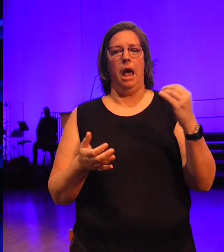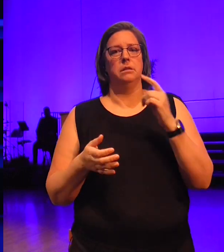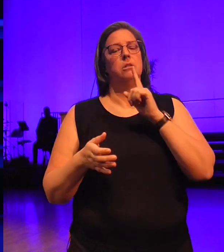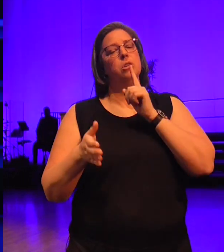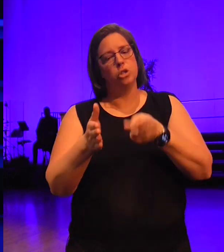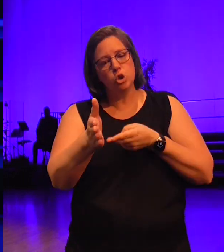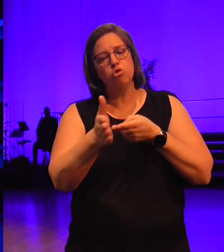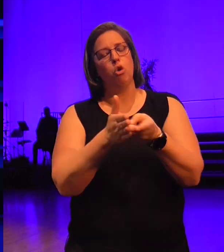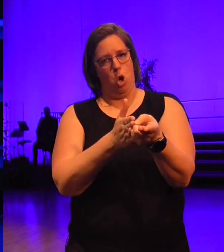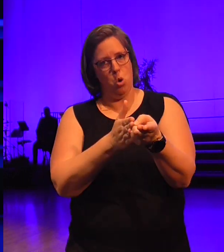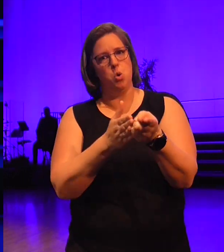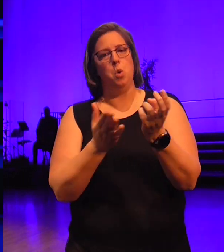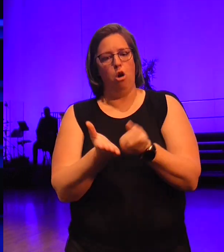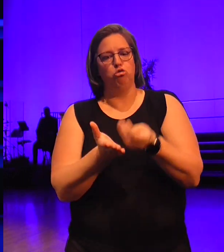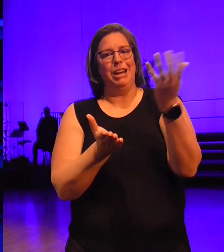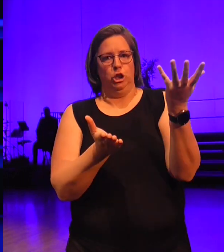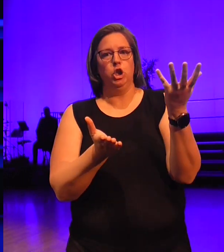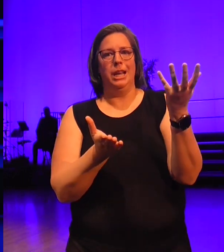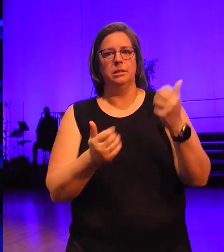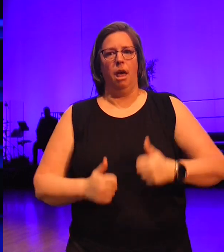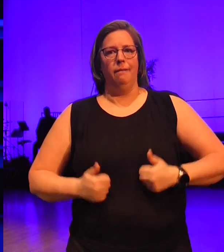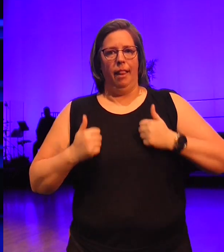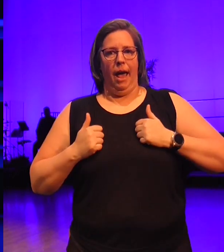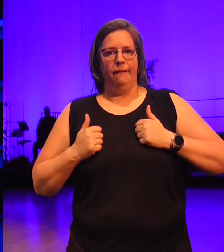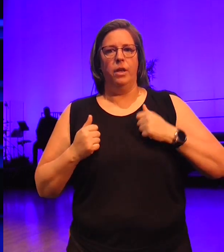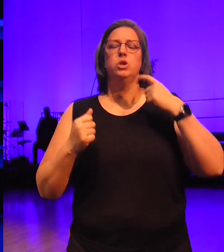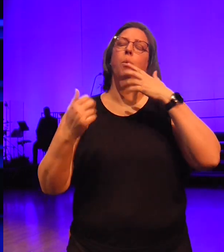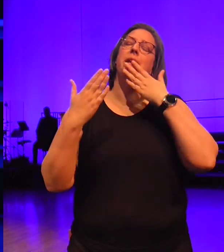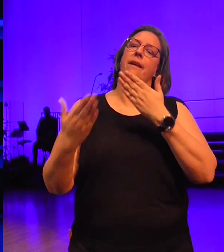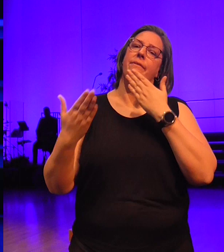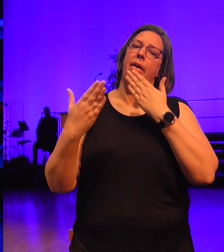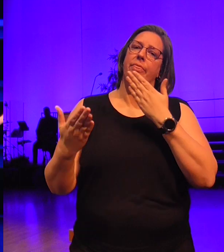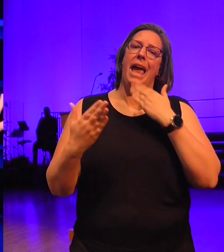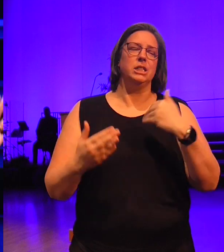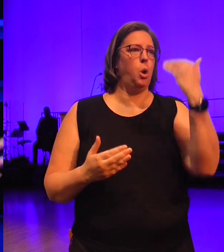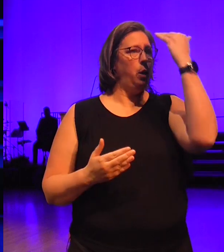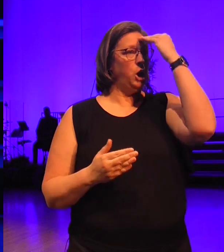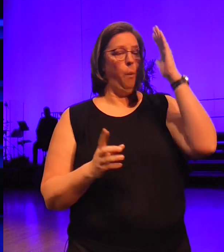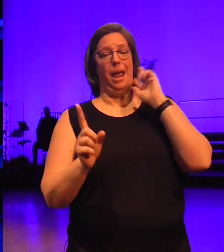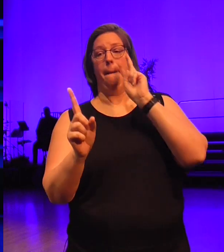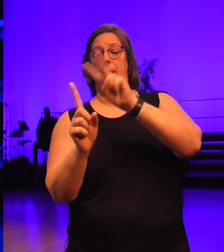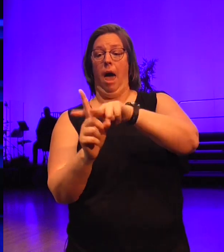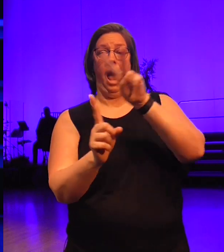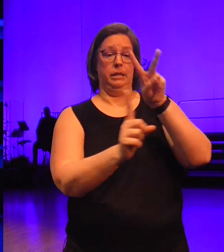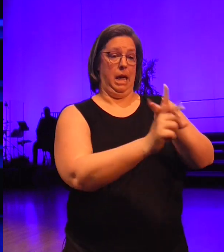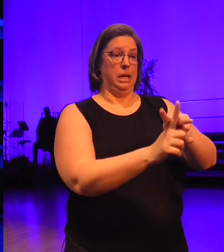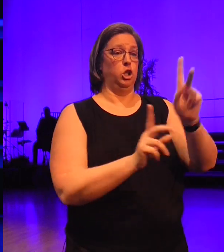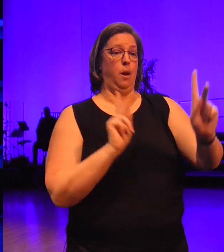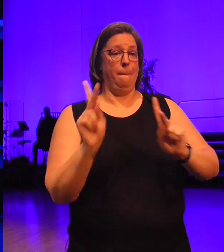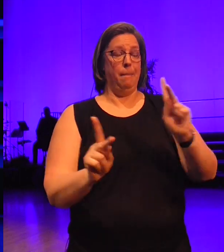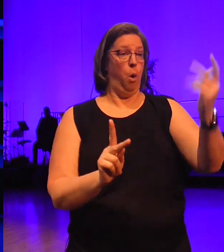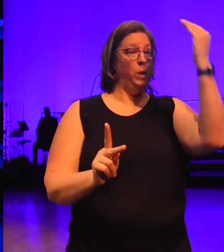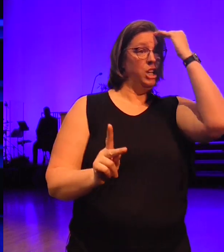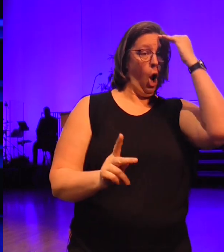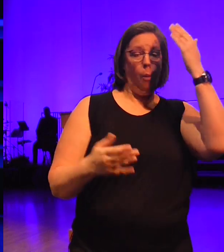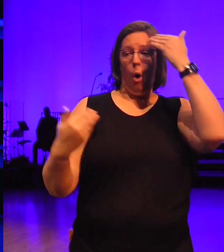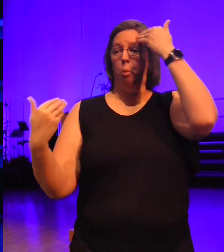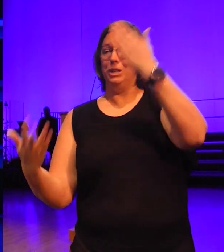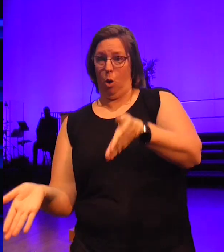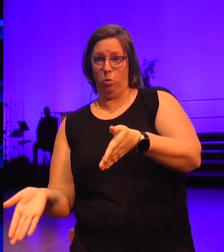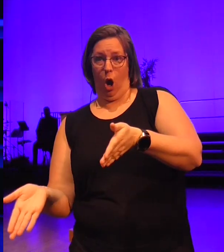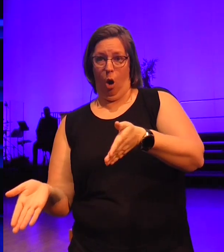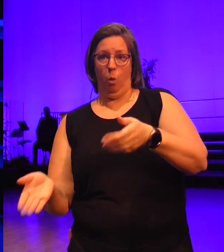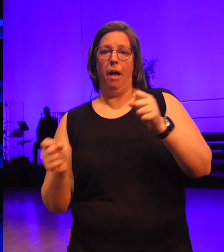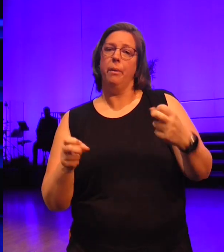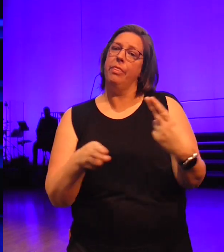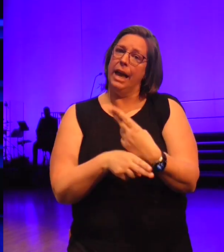life. We give thanks for it. We apply this knowing to anyone we know or anyone we don't know who could use that healing